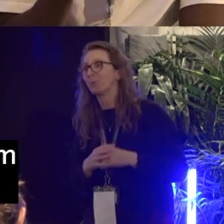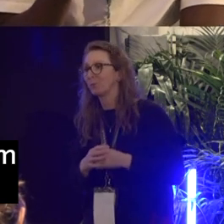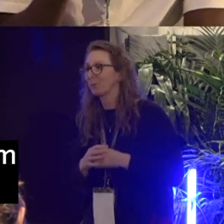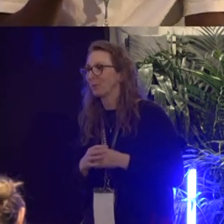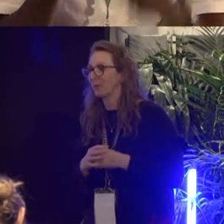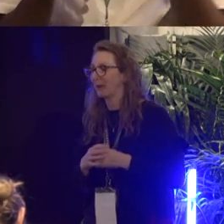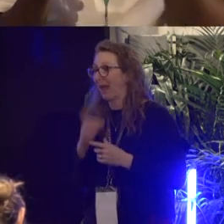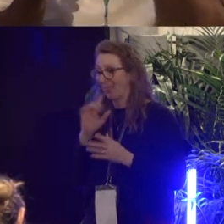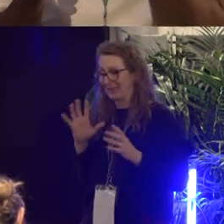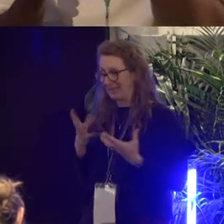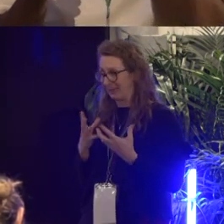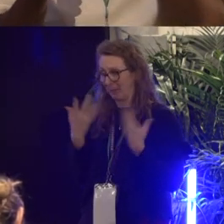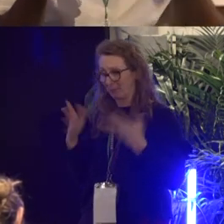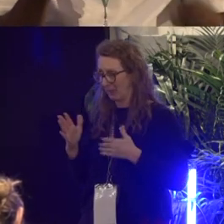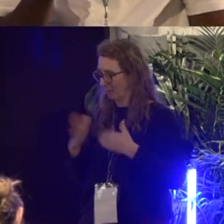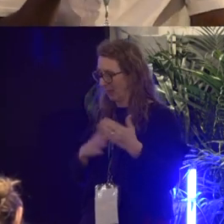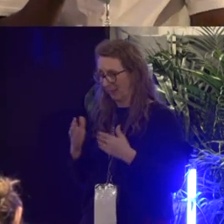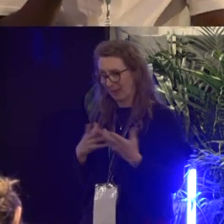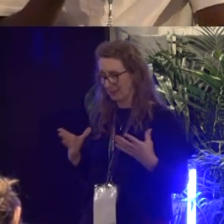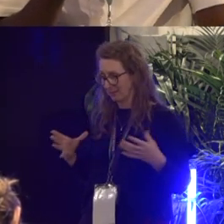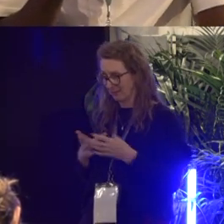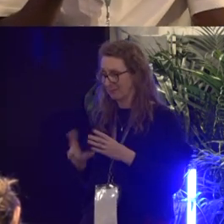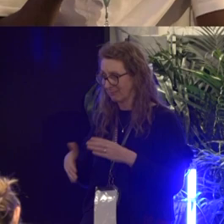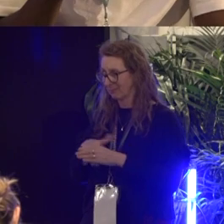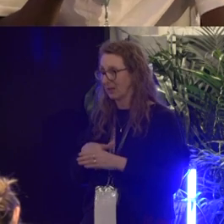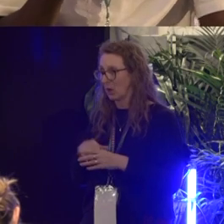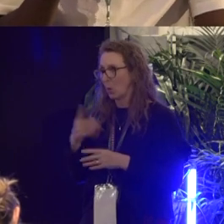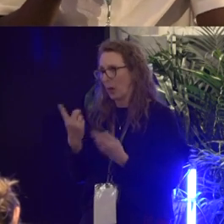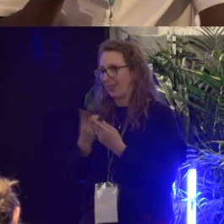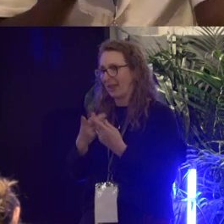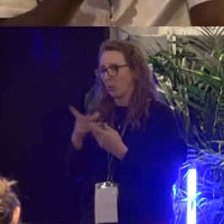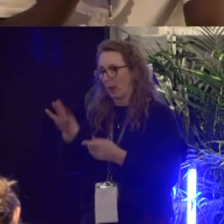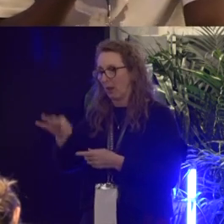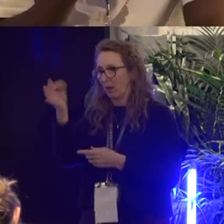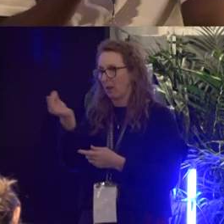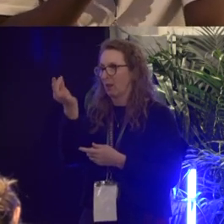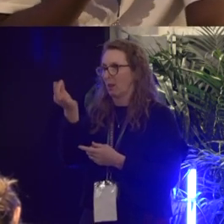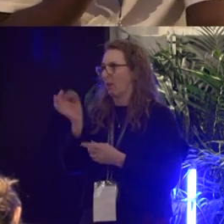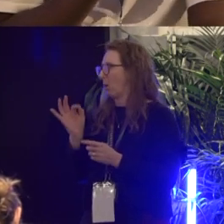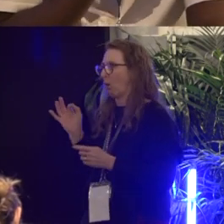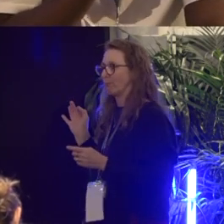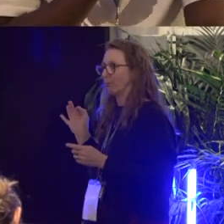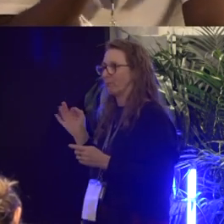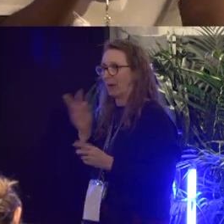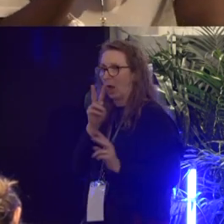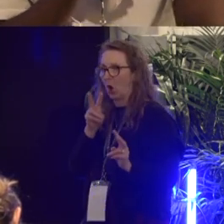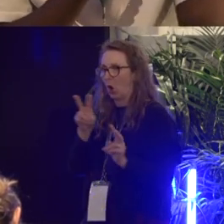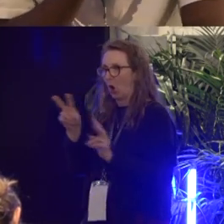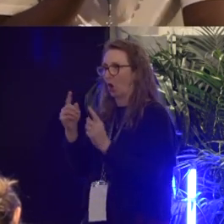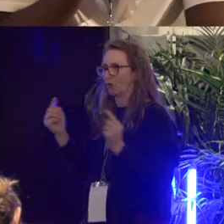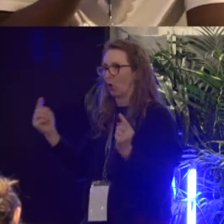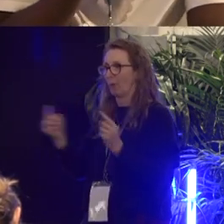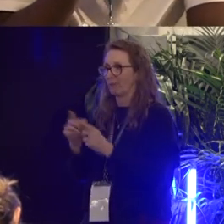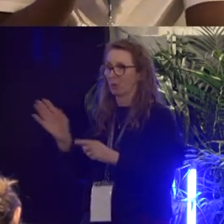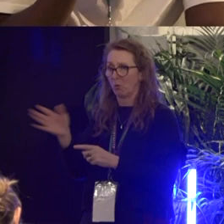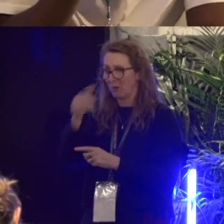this whole thing together, man, it's been absolutely wild. If I got one takeaway from it, it's like we're sat here and I look at people in the room and I think, y'all are smart.